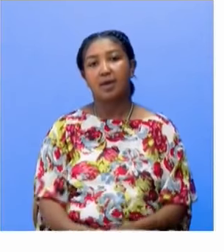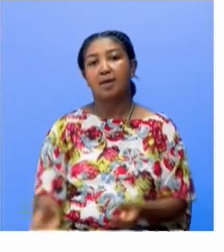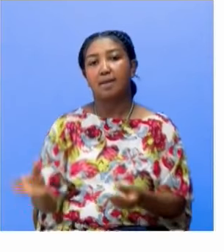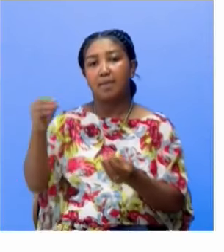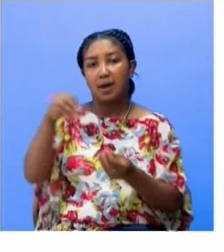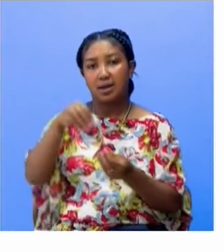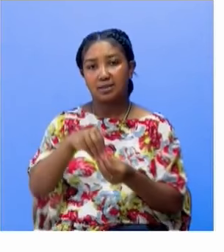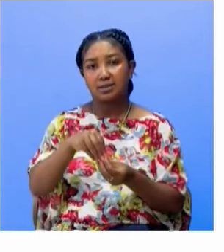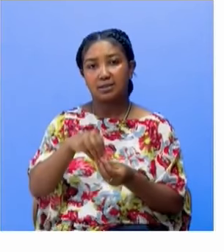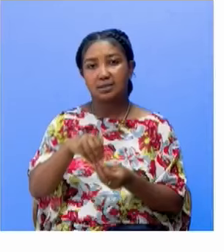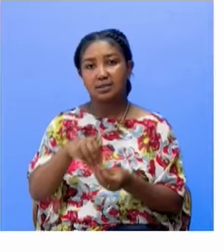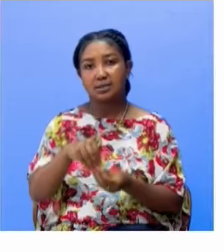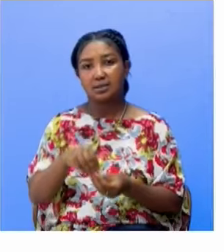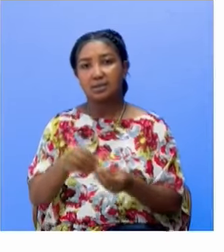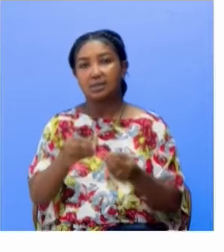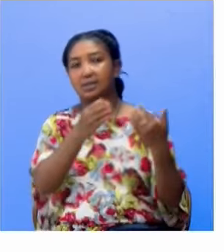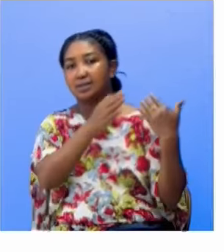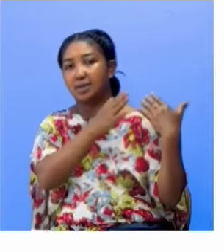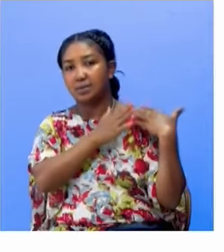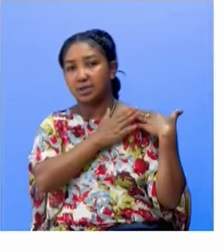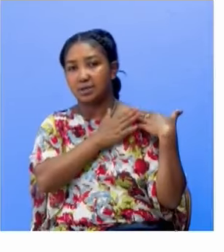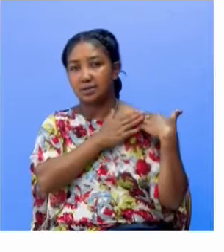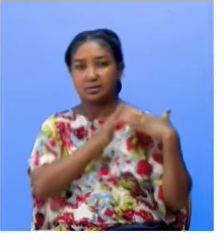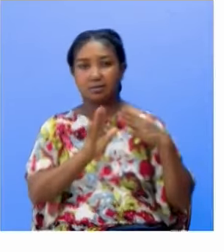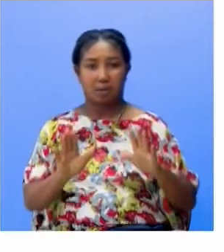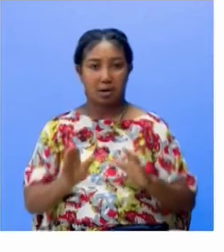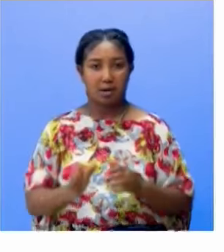plus subject